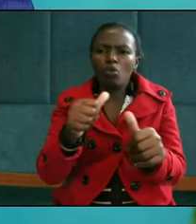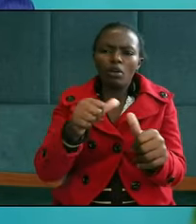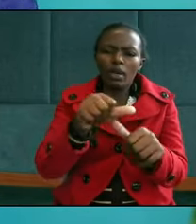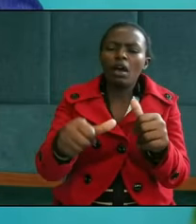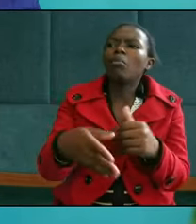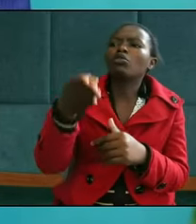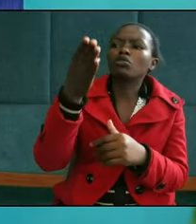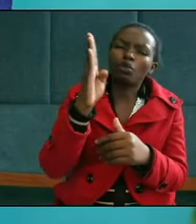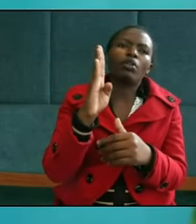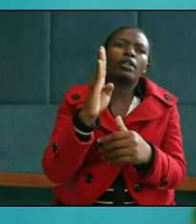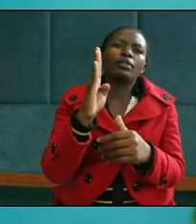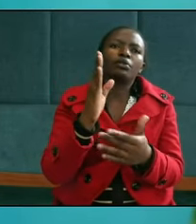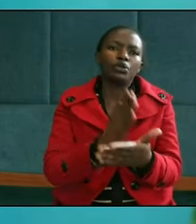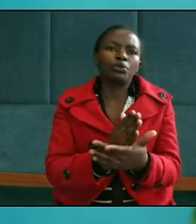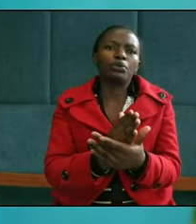everybody has to be on board.